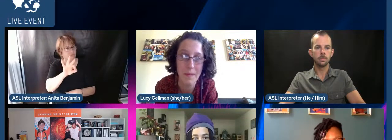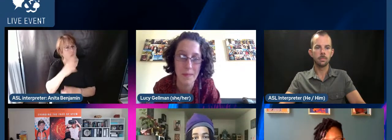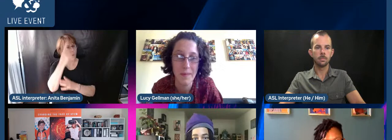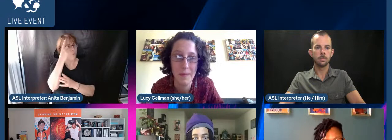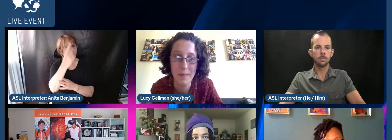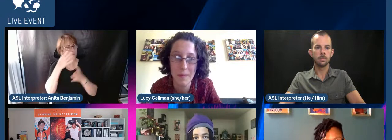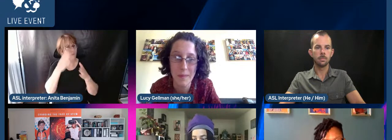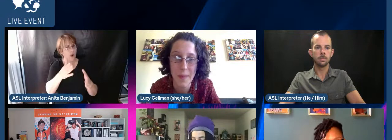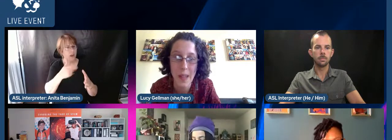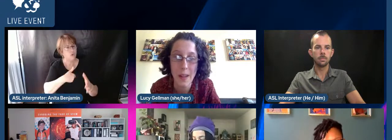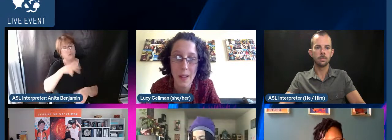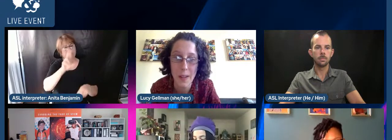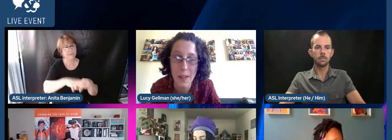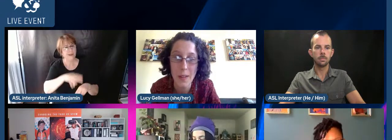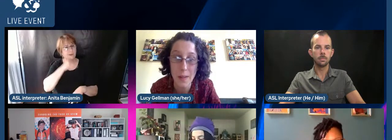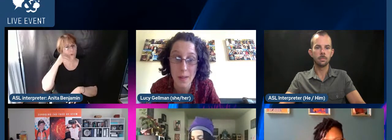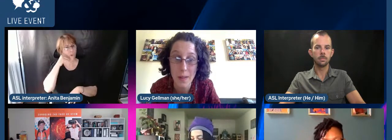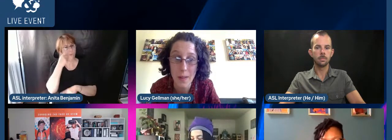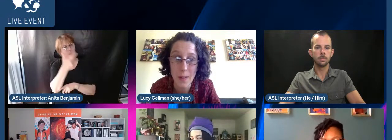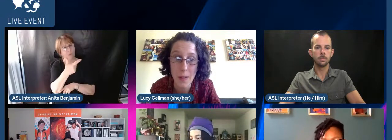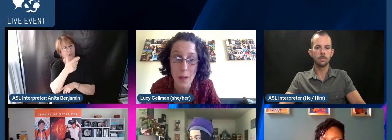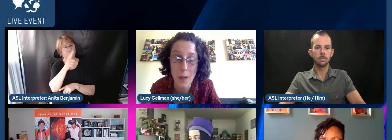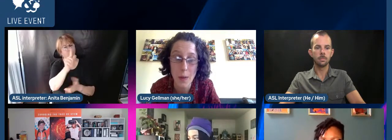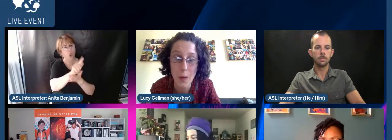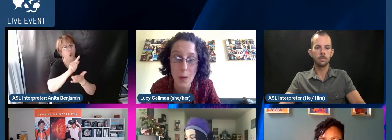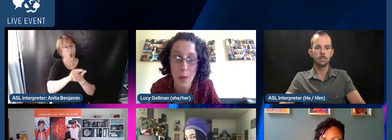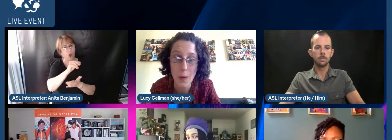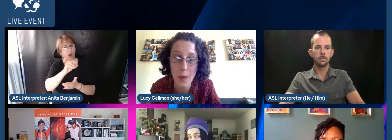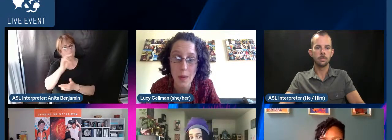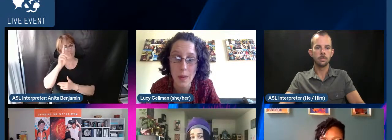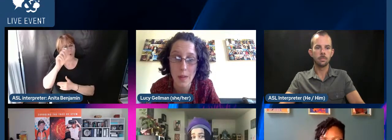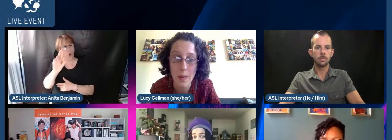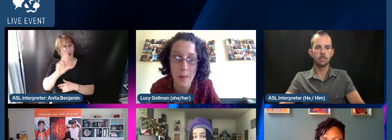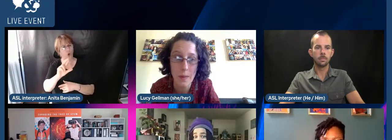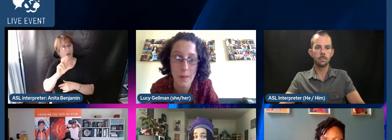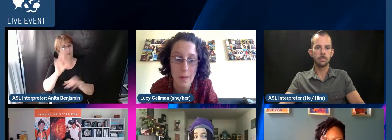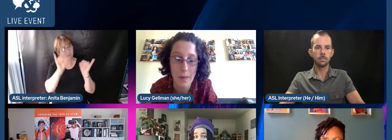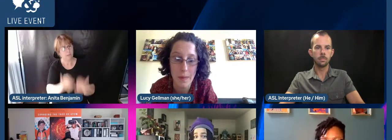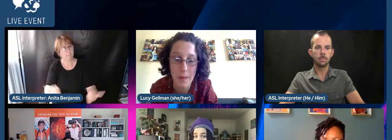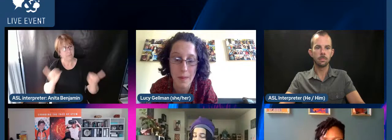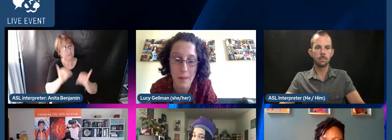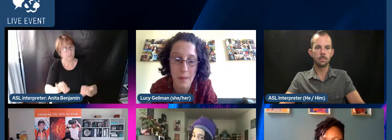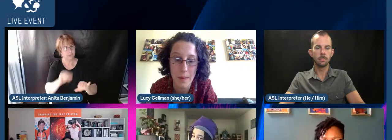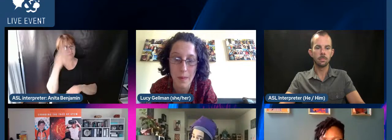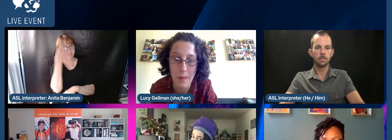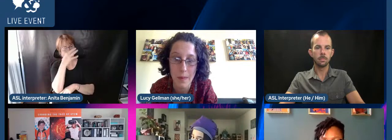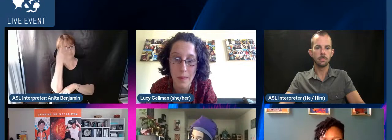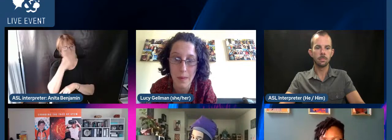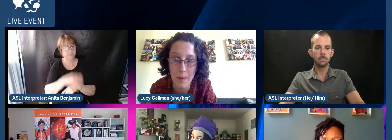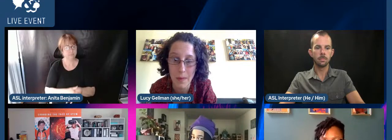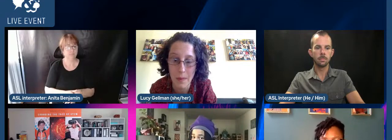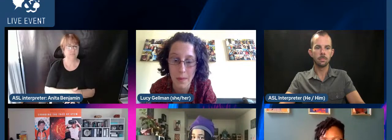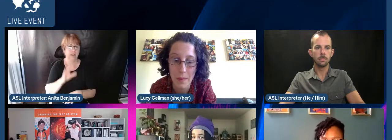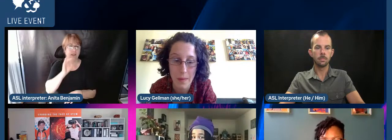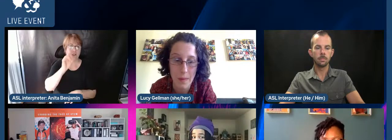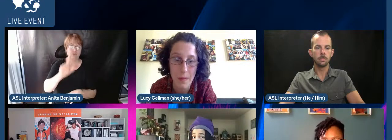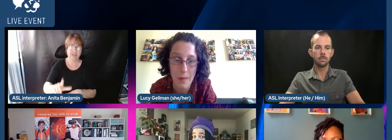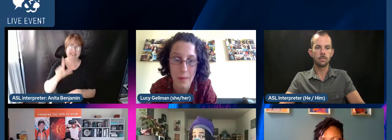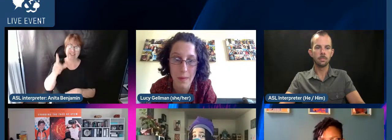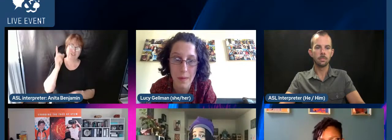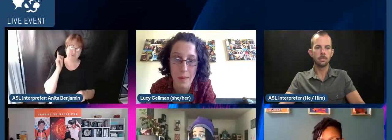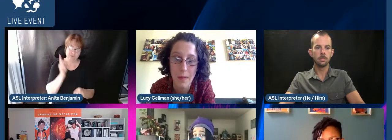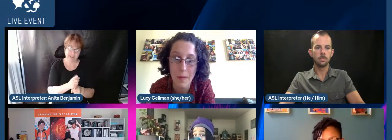Order. You know what, Claudia? It's called translation fatigue. Let me tell